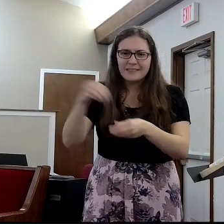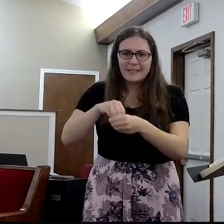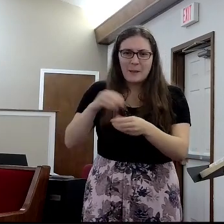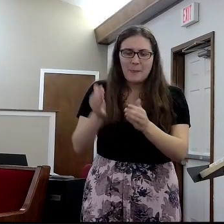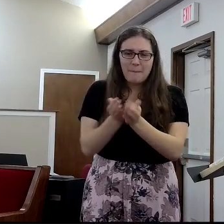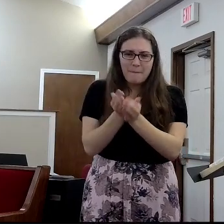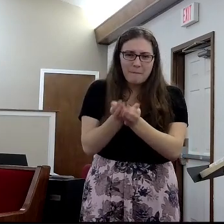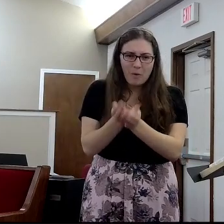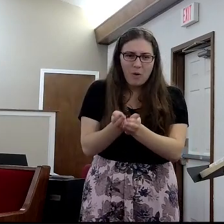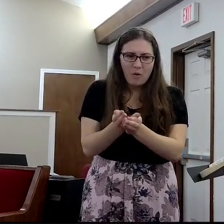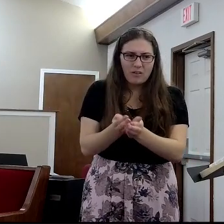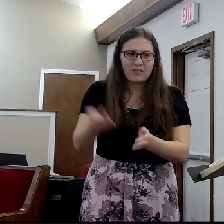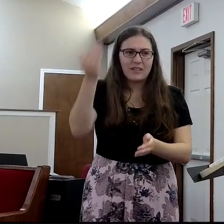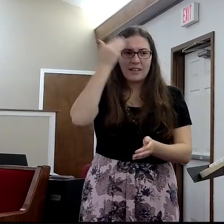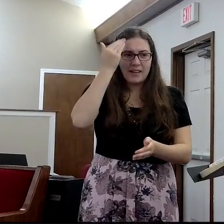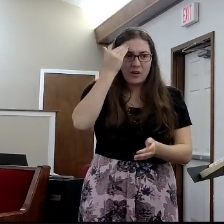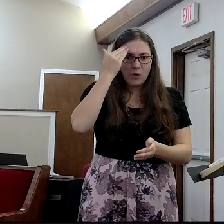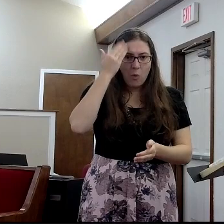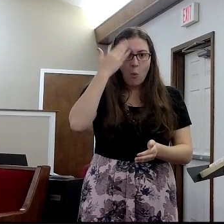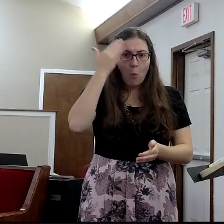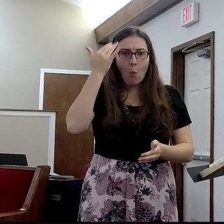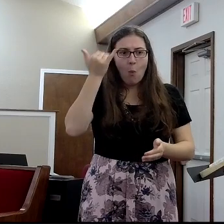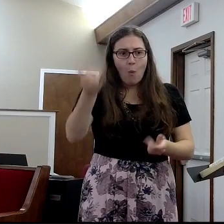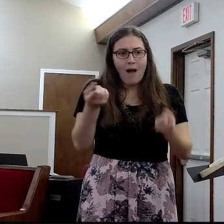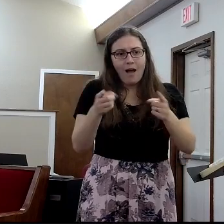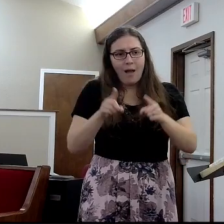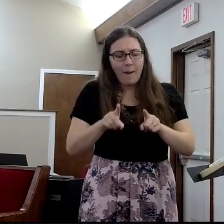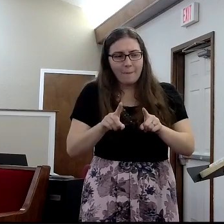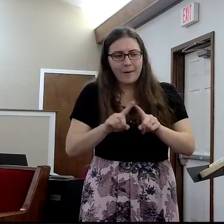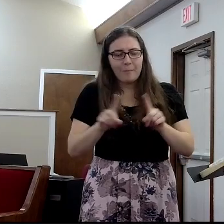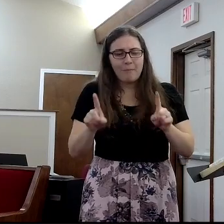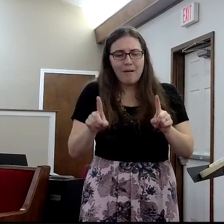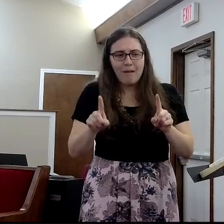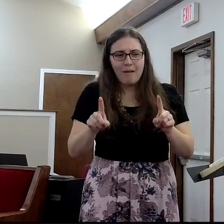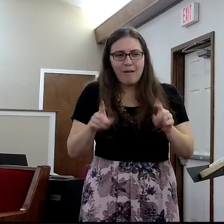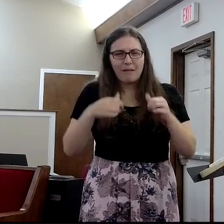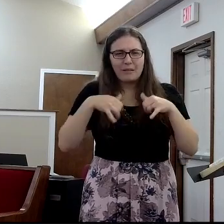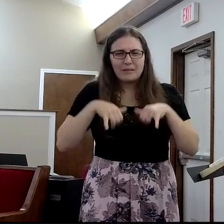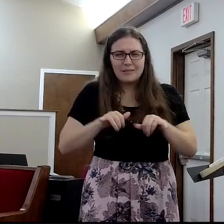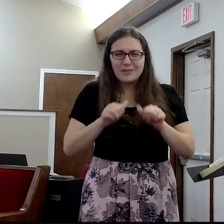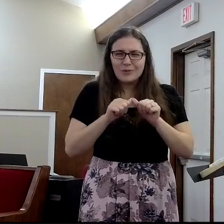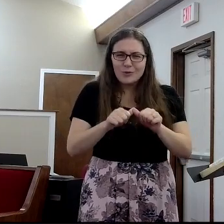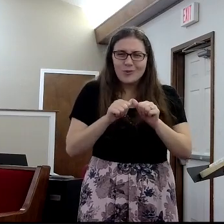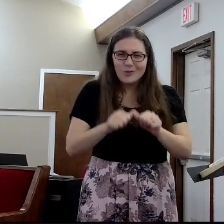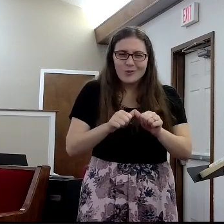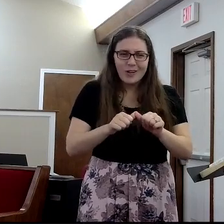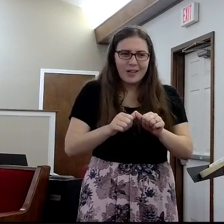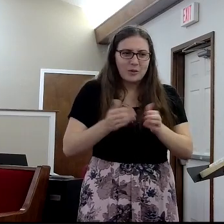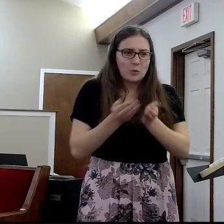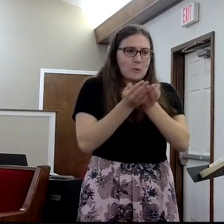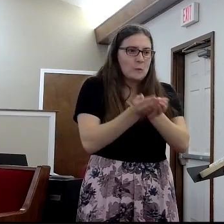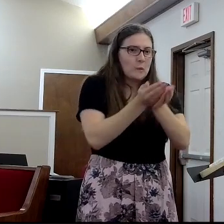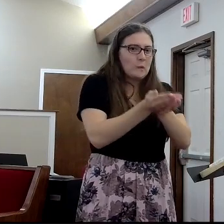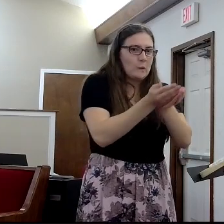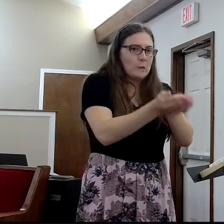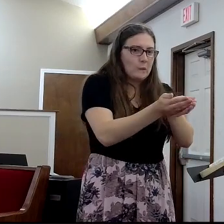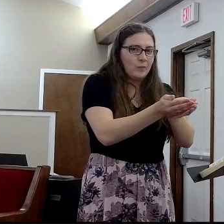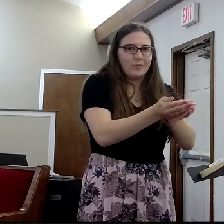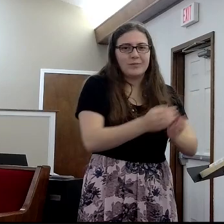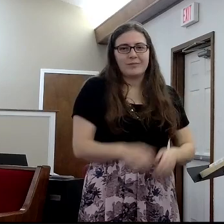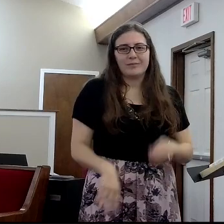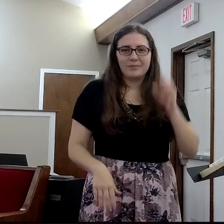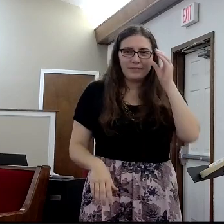going nowhere. They know that it's because Jonah has disobeyed God, has not followed his will, but they're still going to row